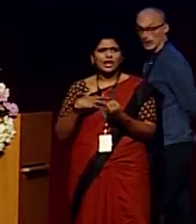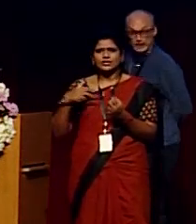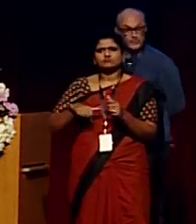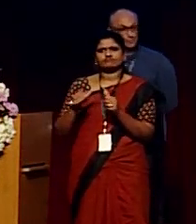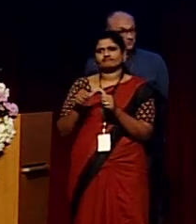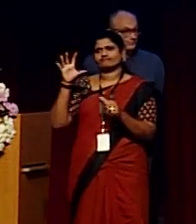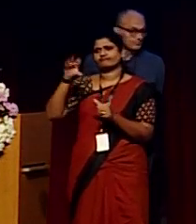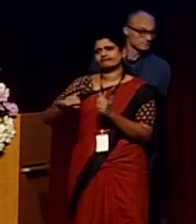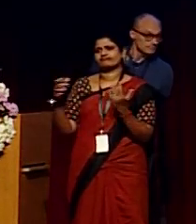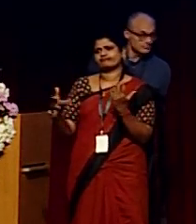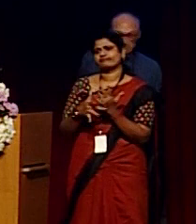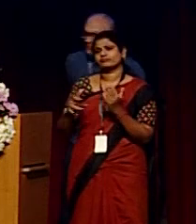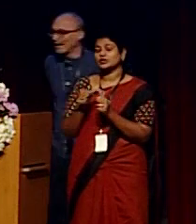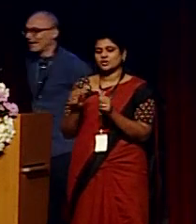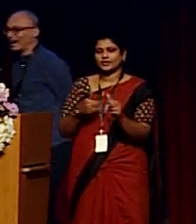technology environment is.